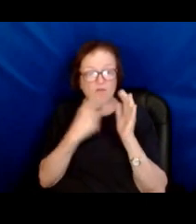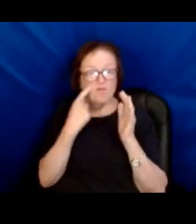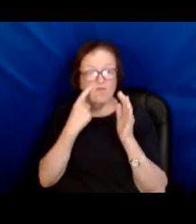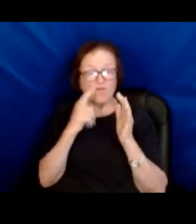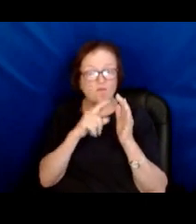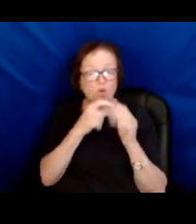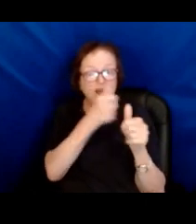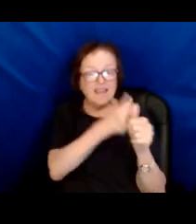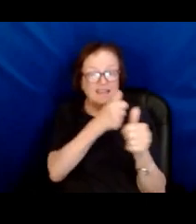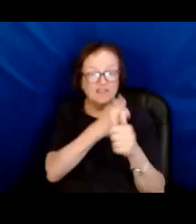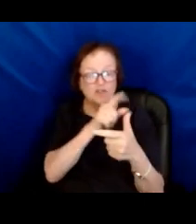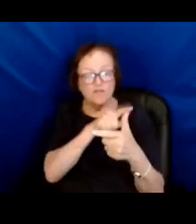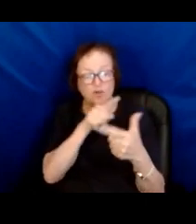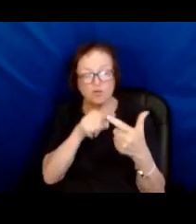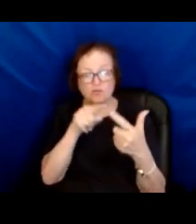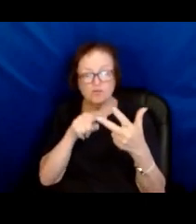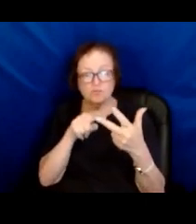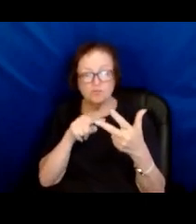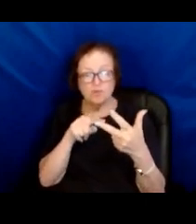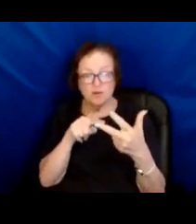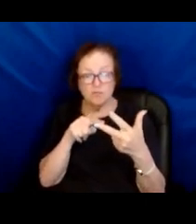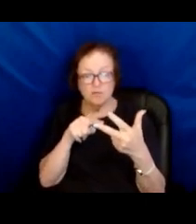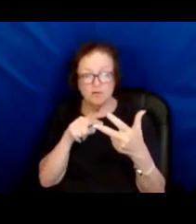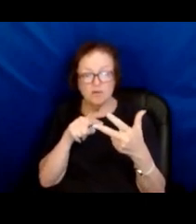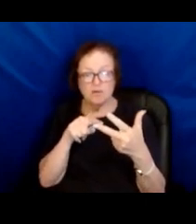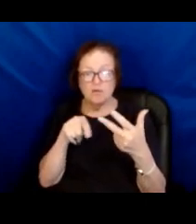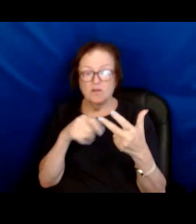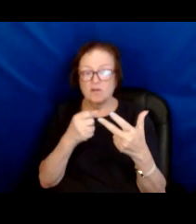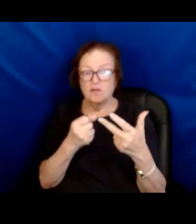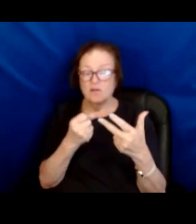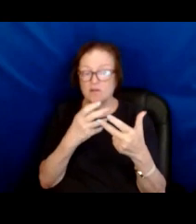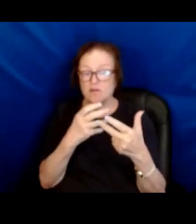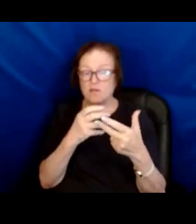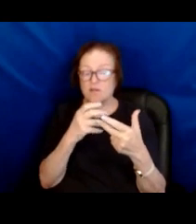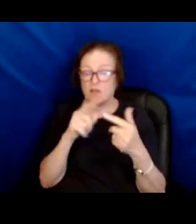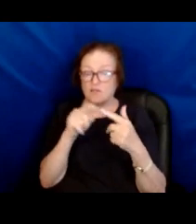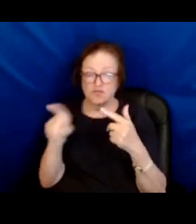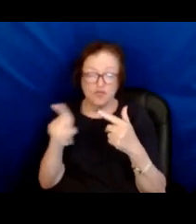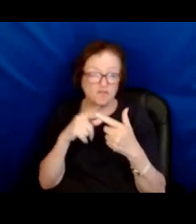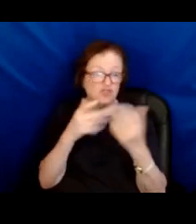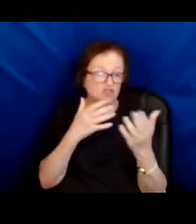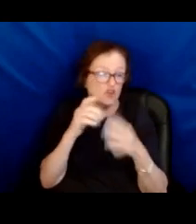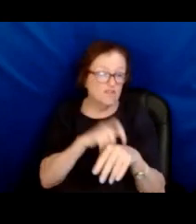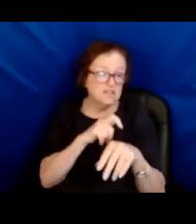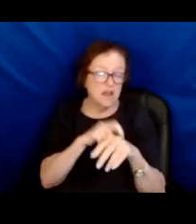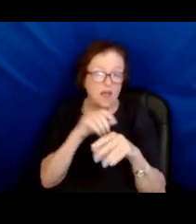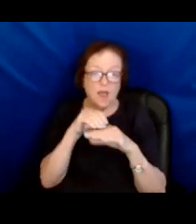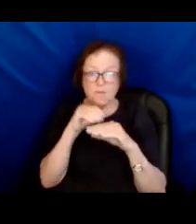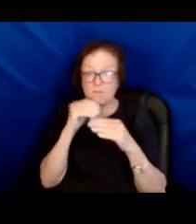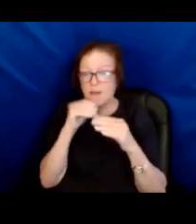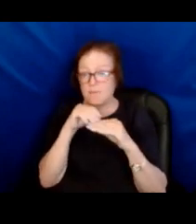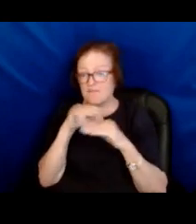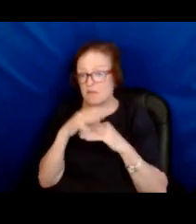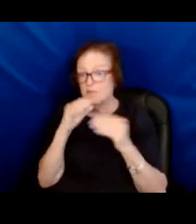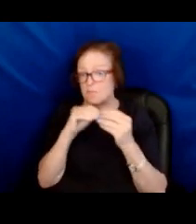three different other parameters? Demand affected through diversion. Service time may be affected by being a little more